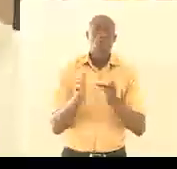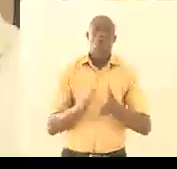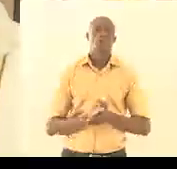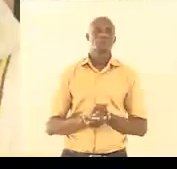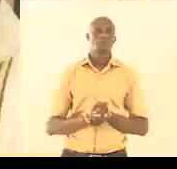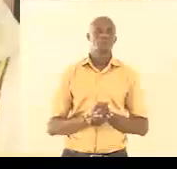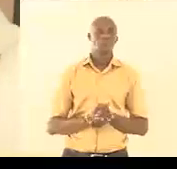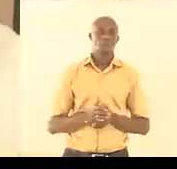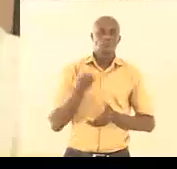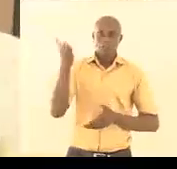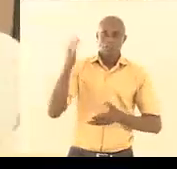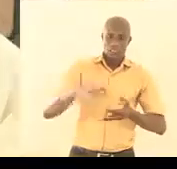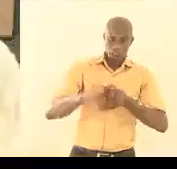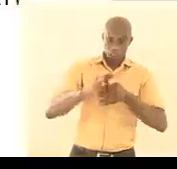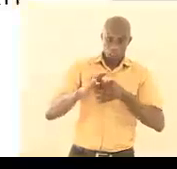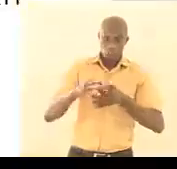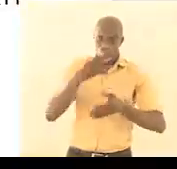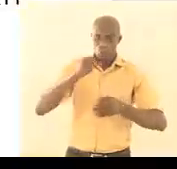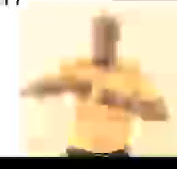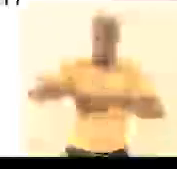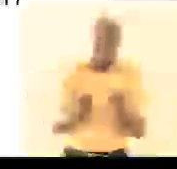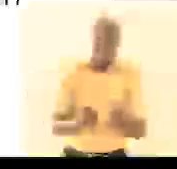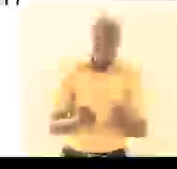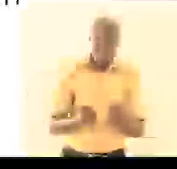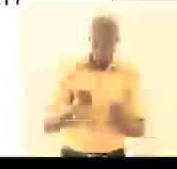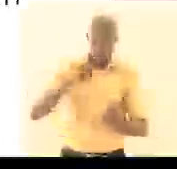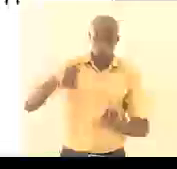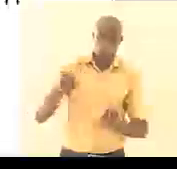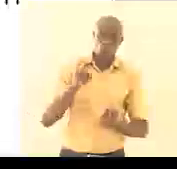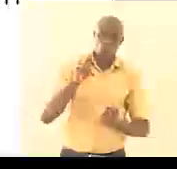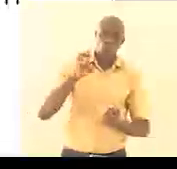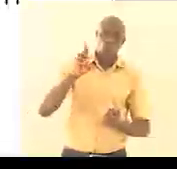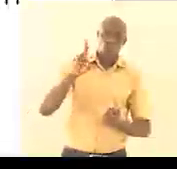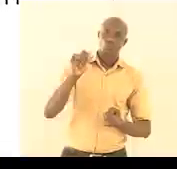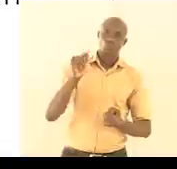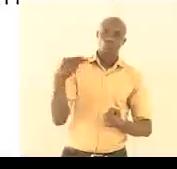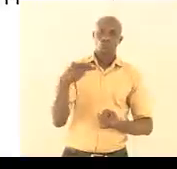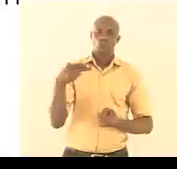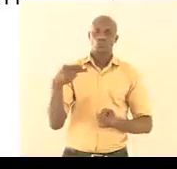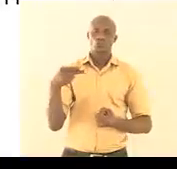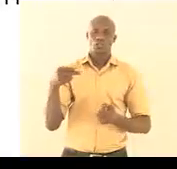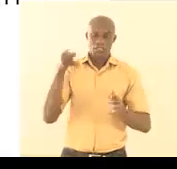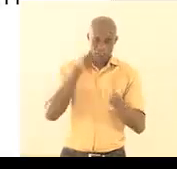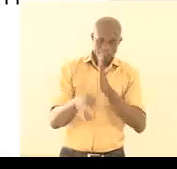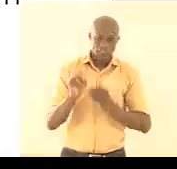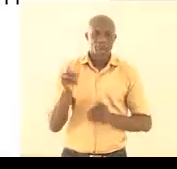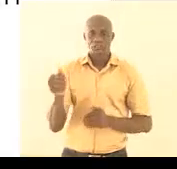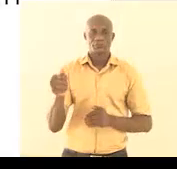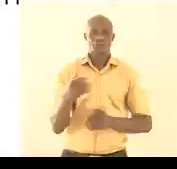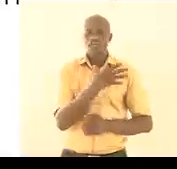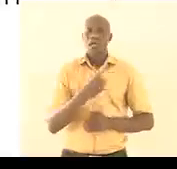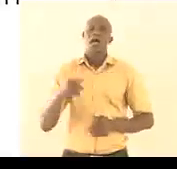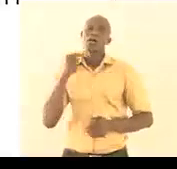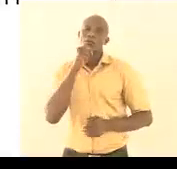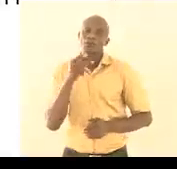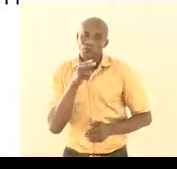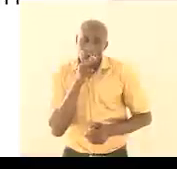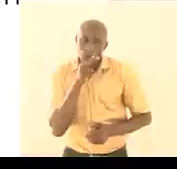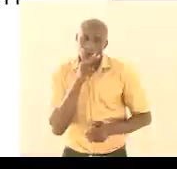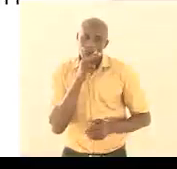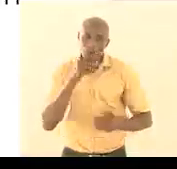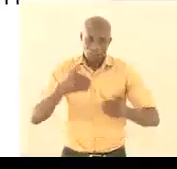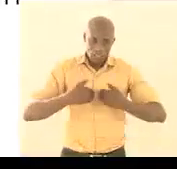recognize him. Their unity was broken. Judas had committed suicide, you remember? And Thomas, in his crisis